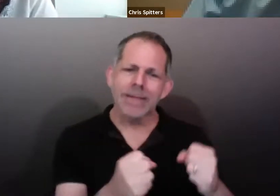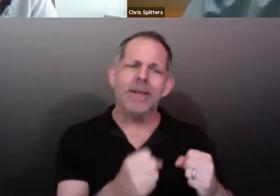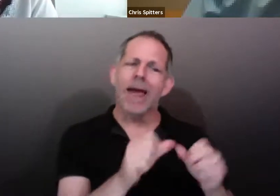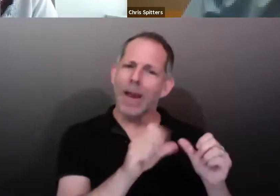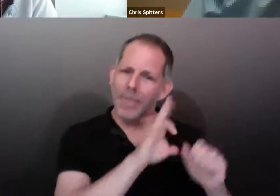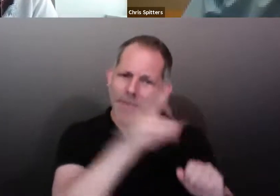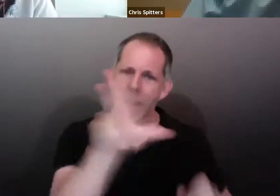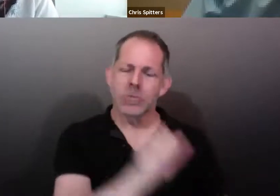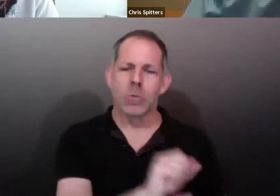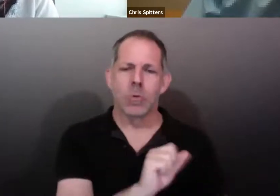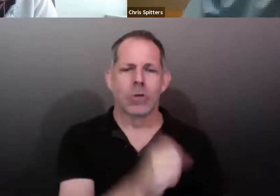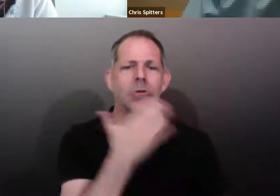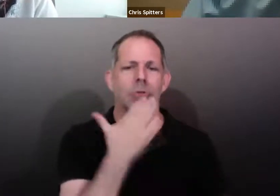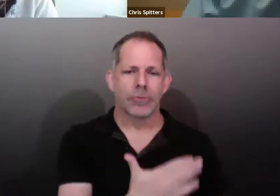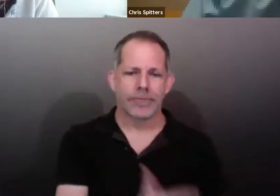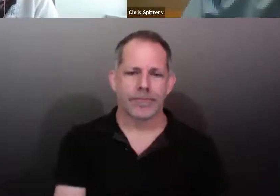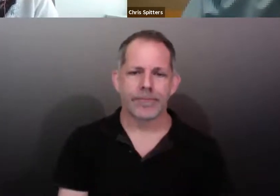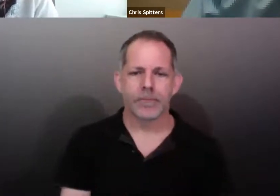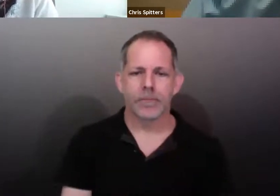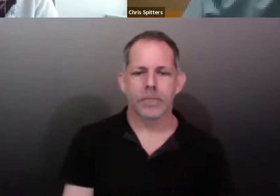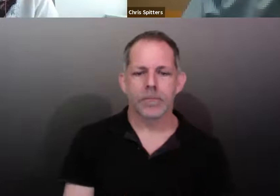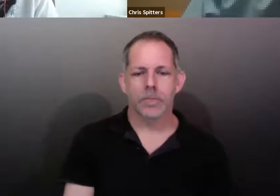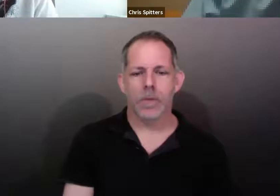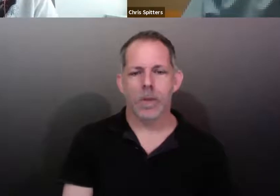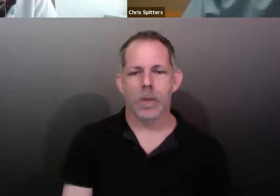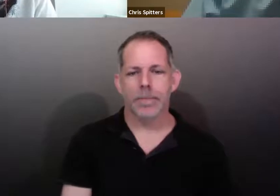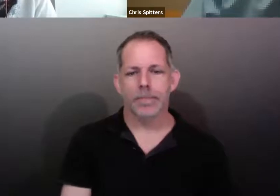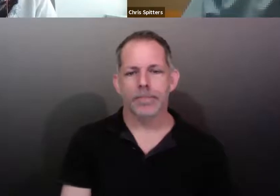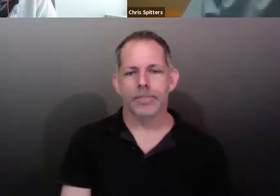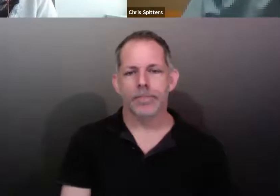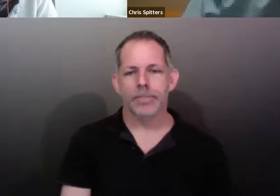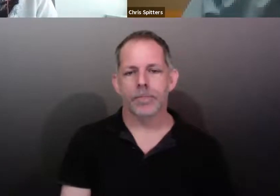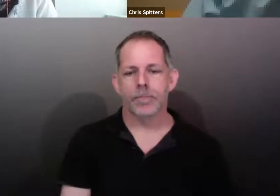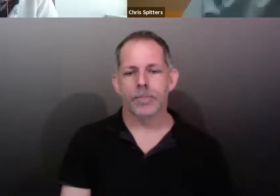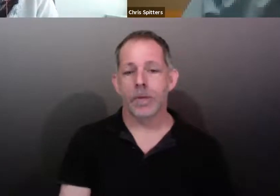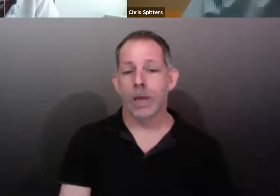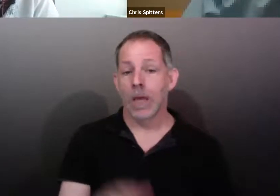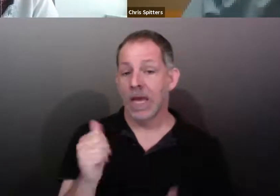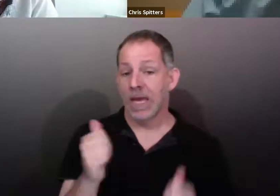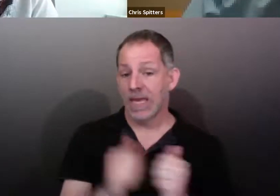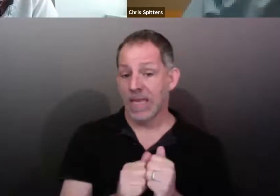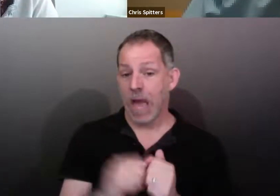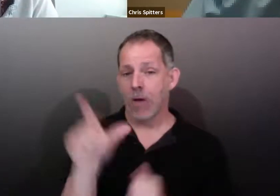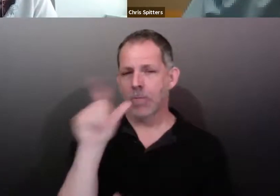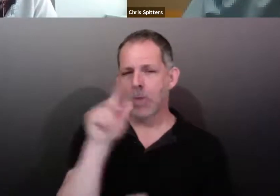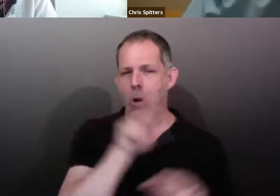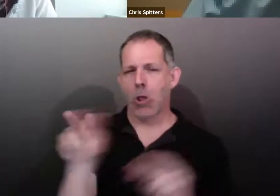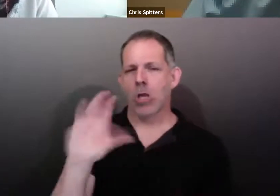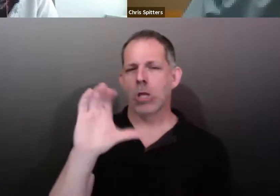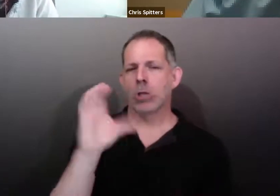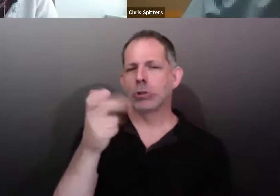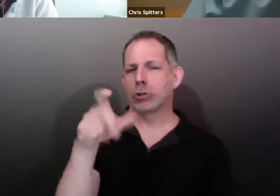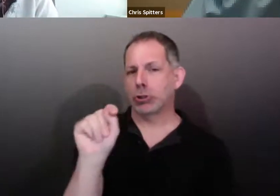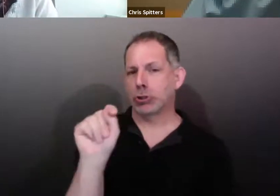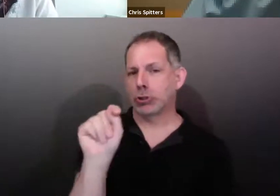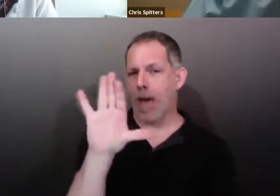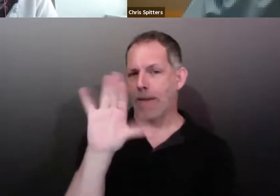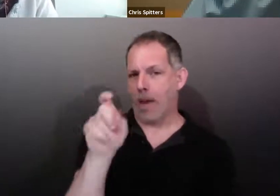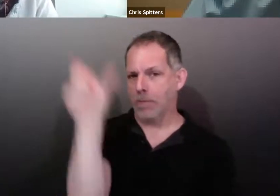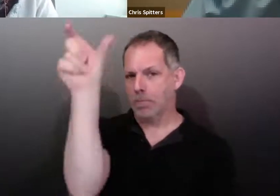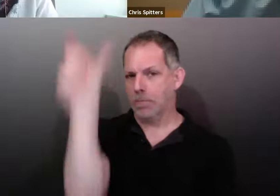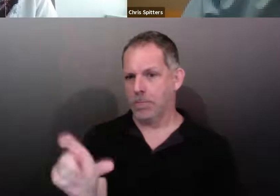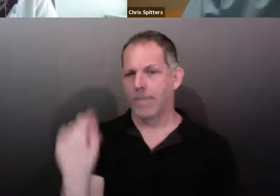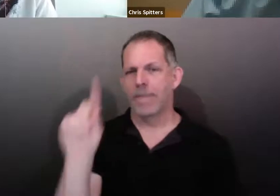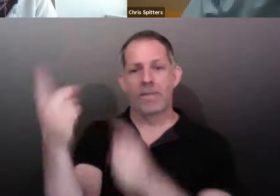log. First, there's one for me and then one for you, Maria. For the health district, as of this morning, is the health